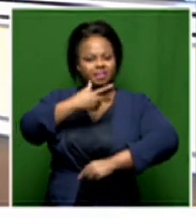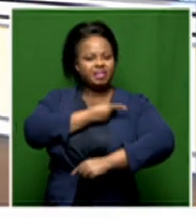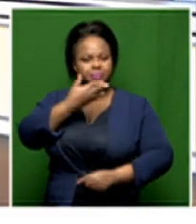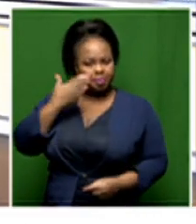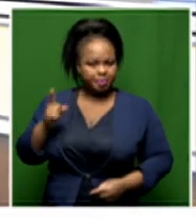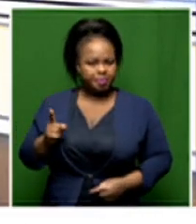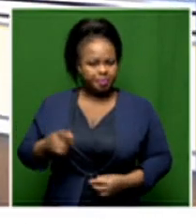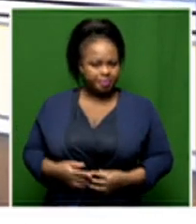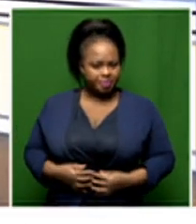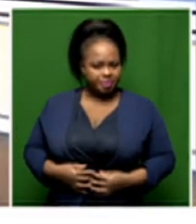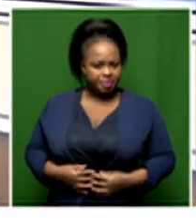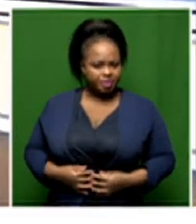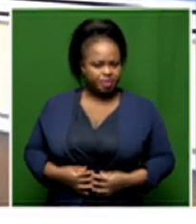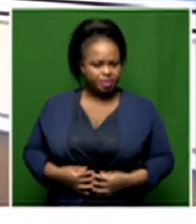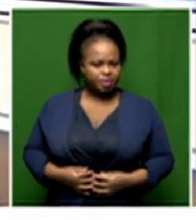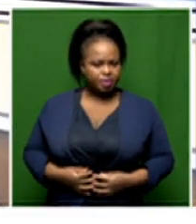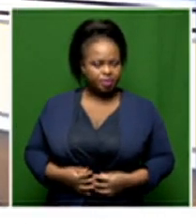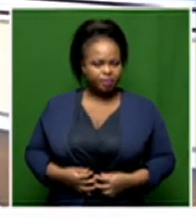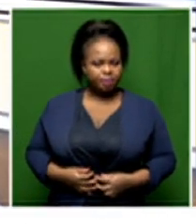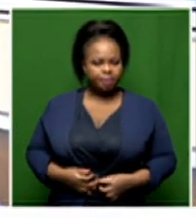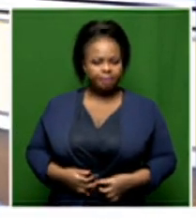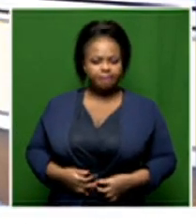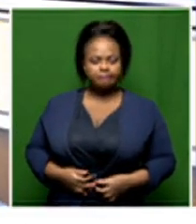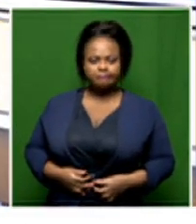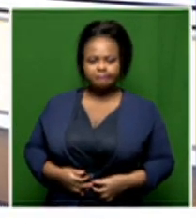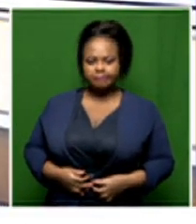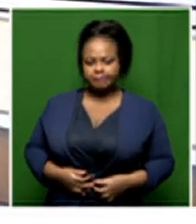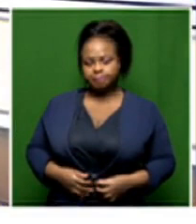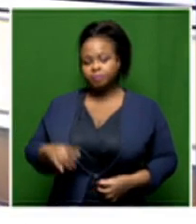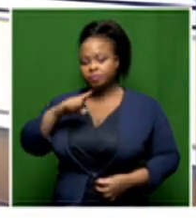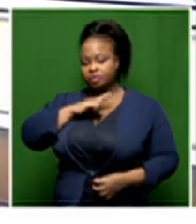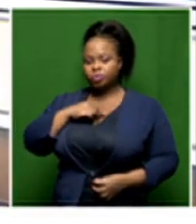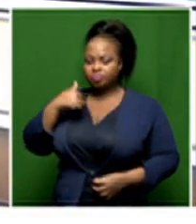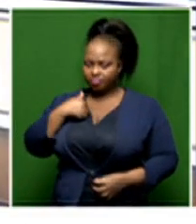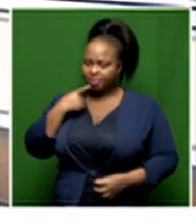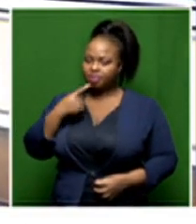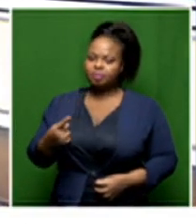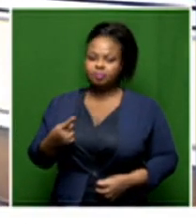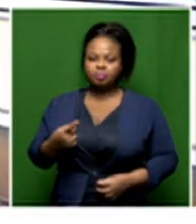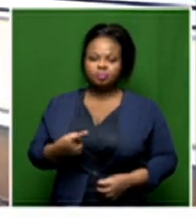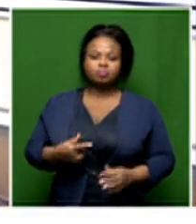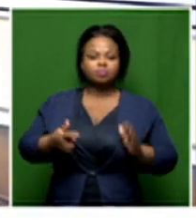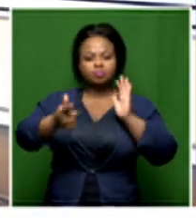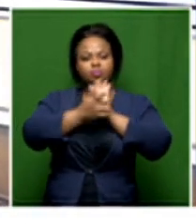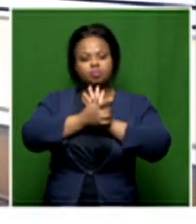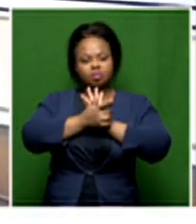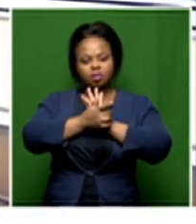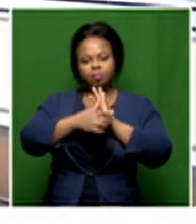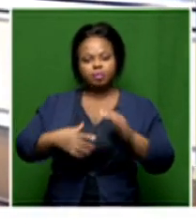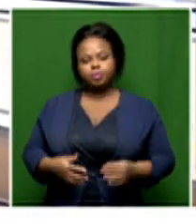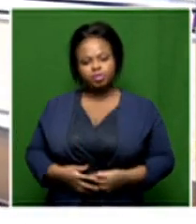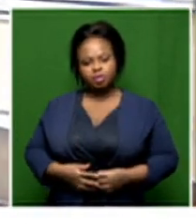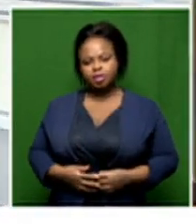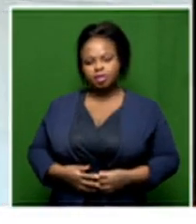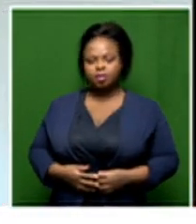you? Yeah. So this is why I say the law can stipulate as much as it